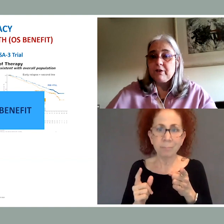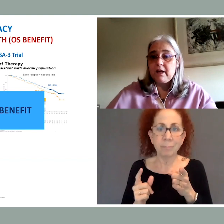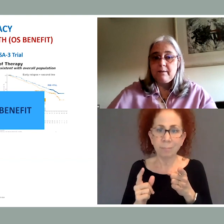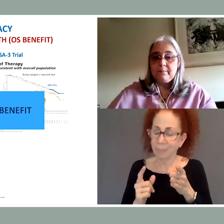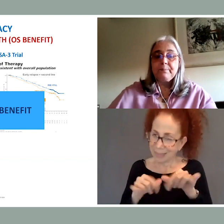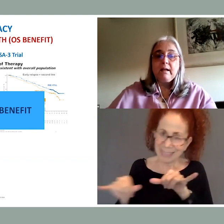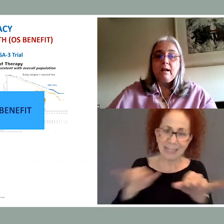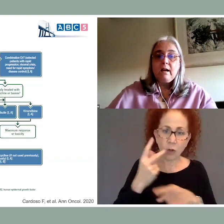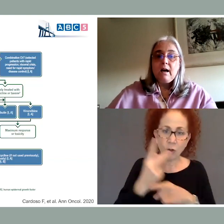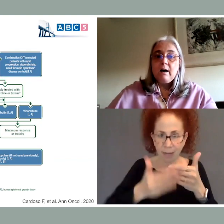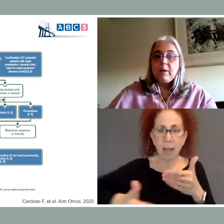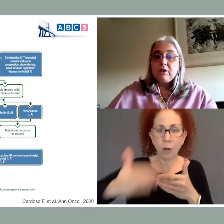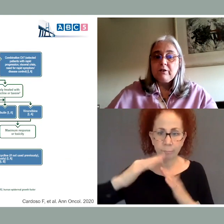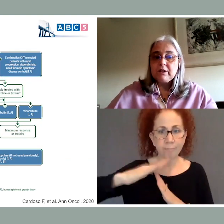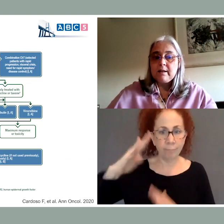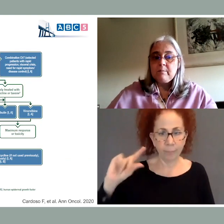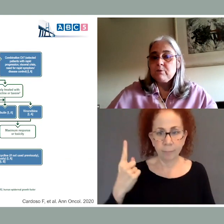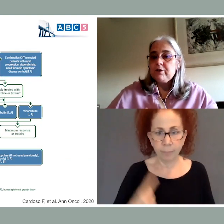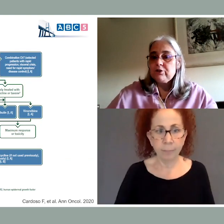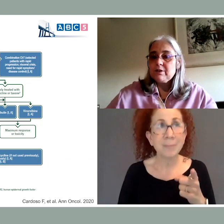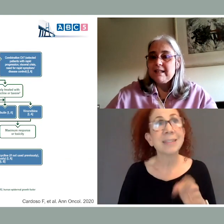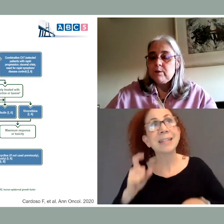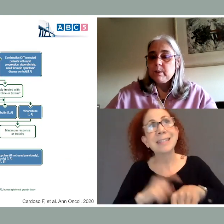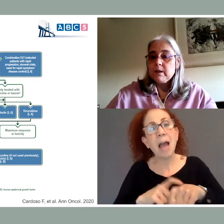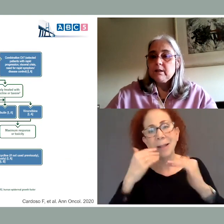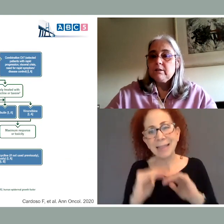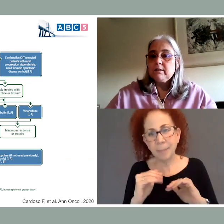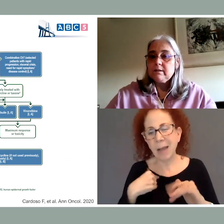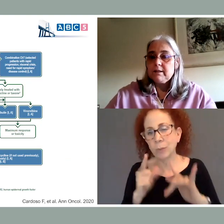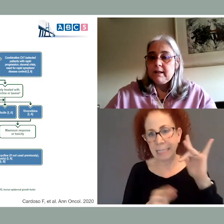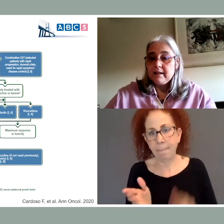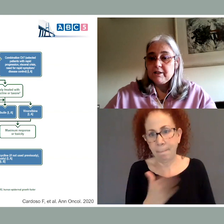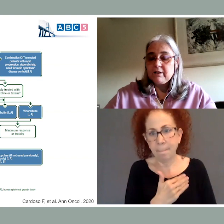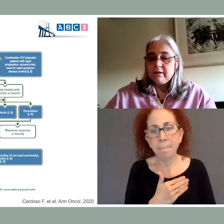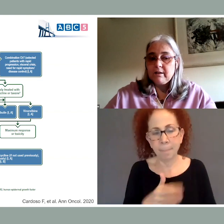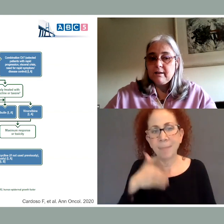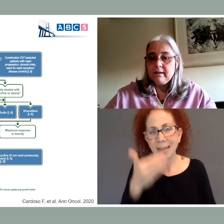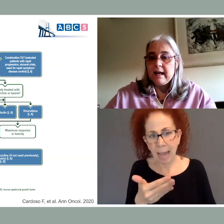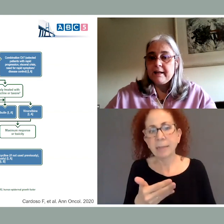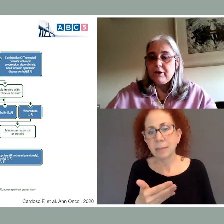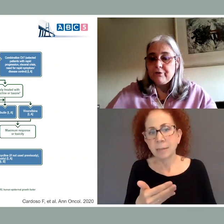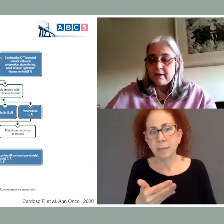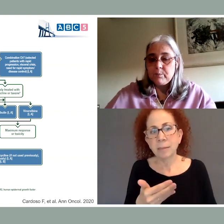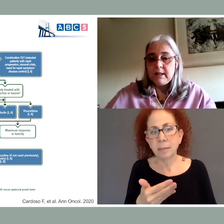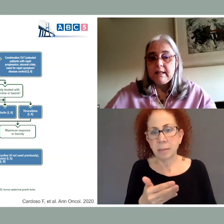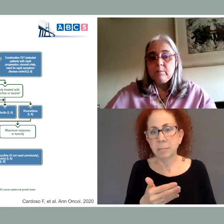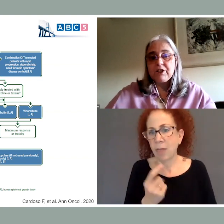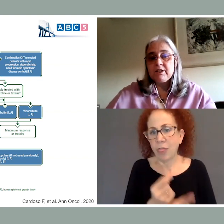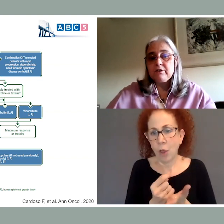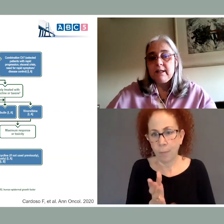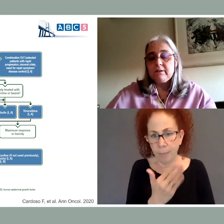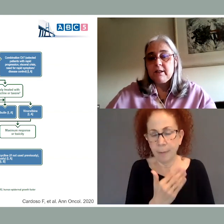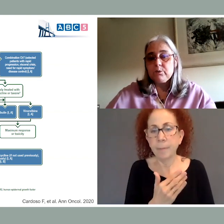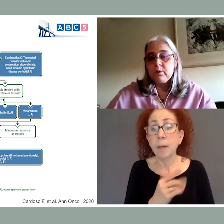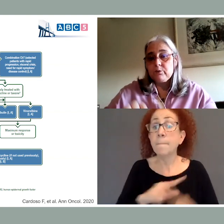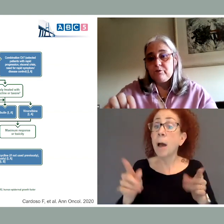standard of care. Because of time, I'm going to skip the next line of therapy, but just